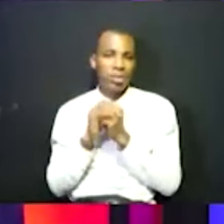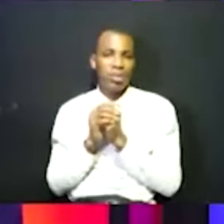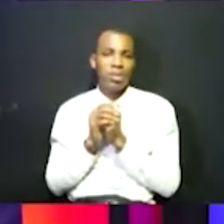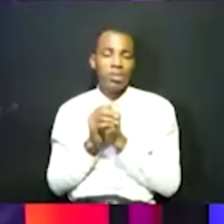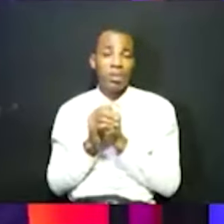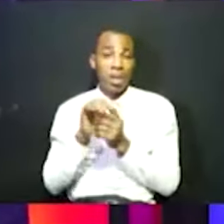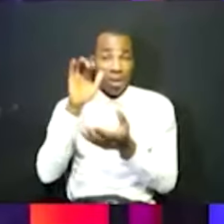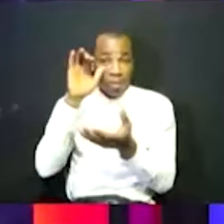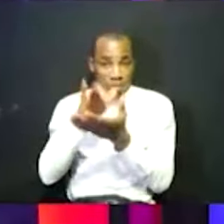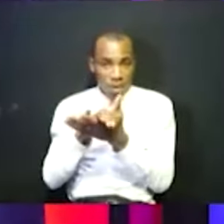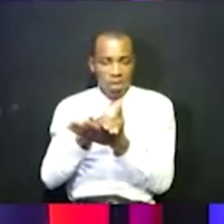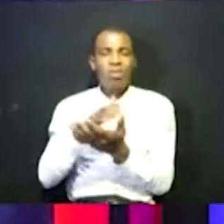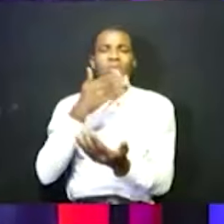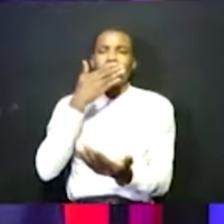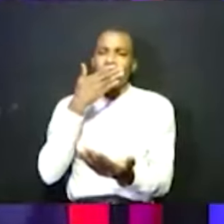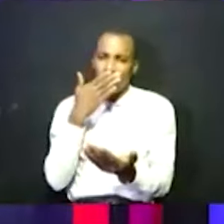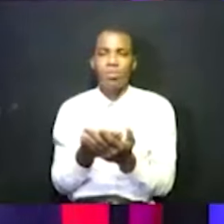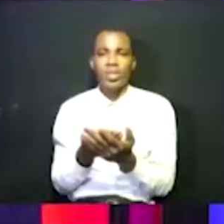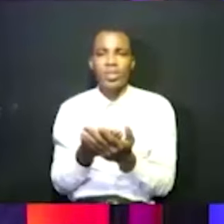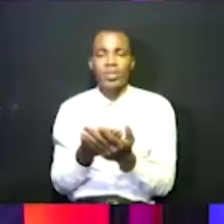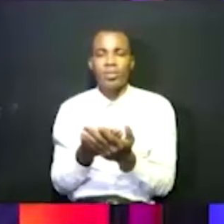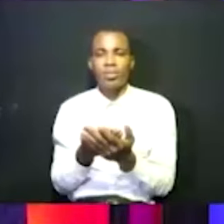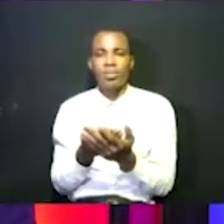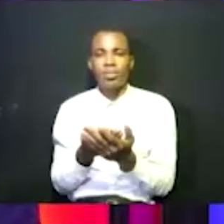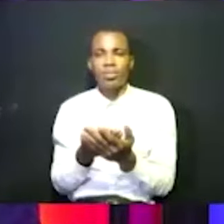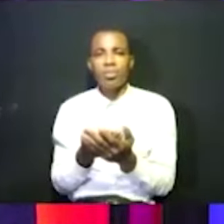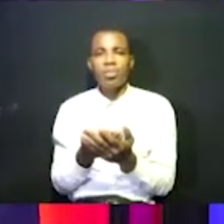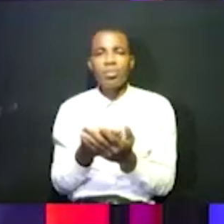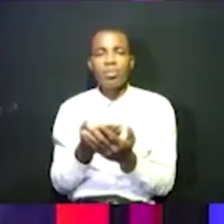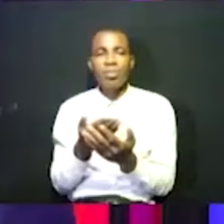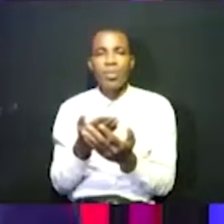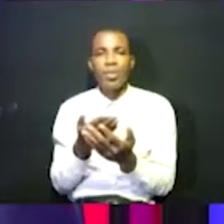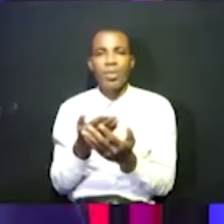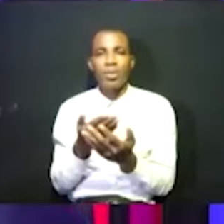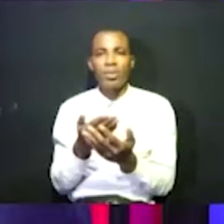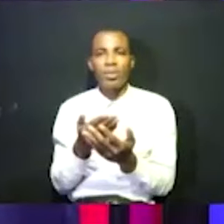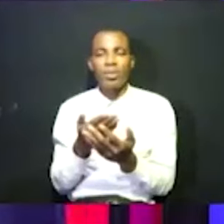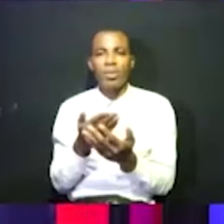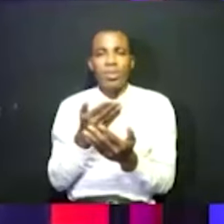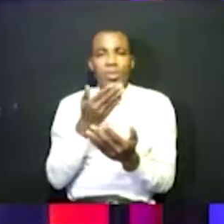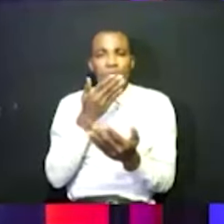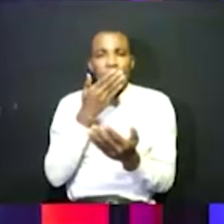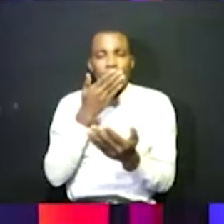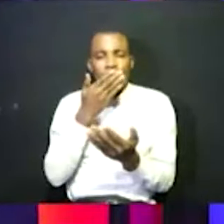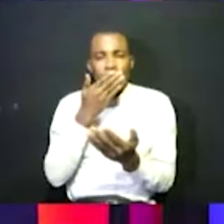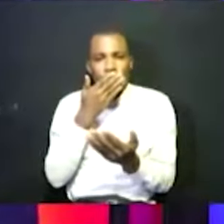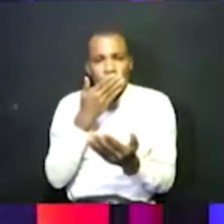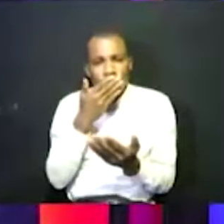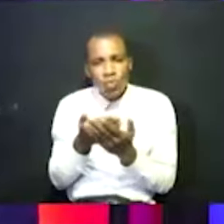Marriage is good. Good Christian home guarantees generational